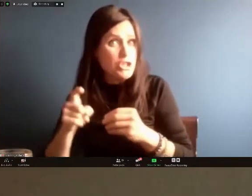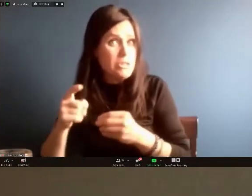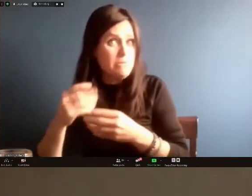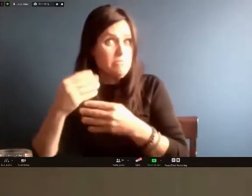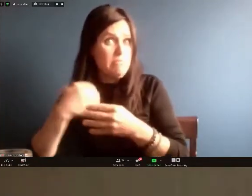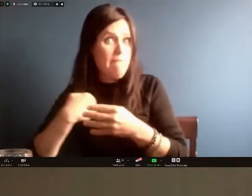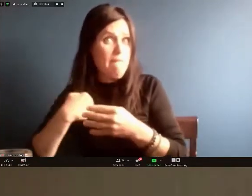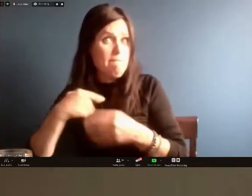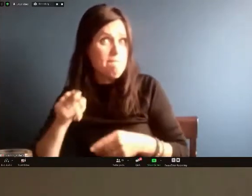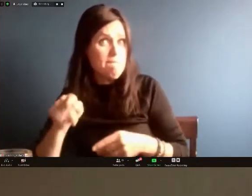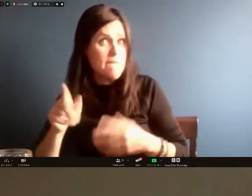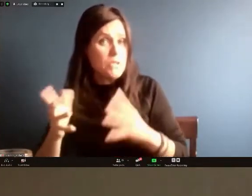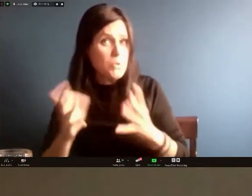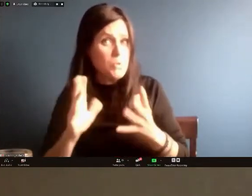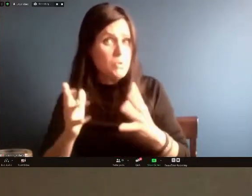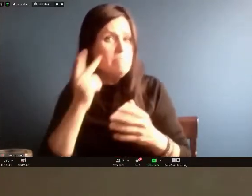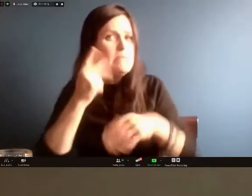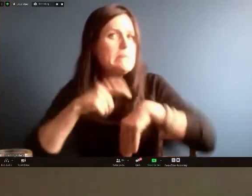Yeah.